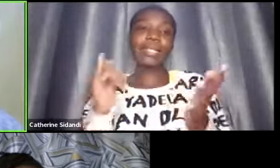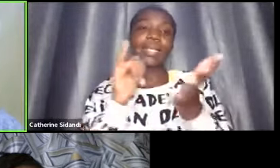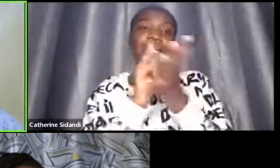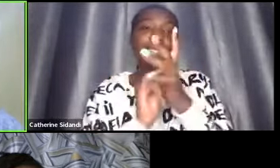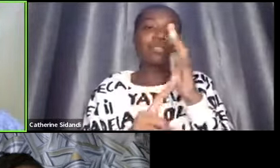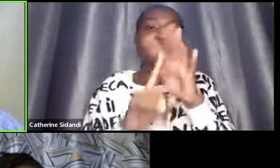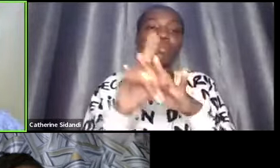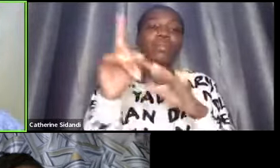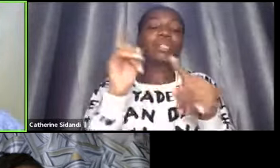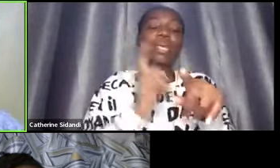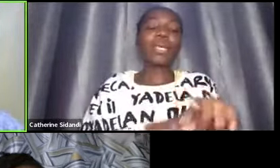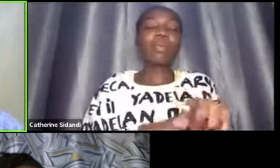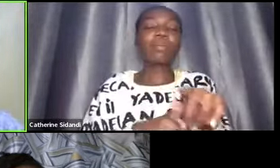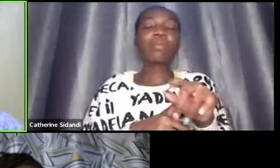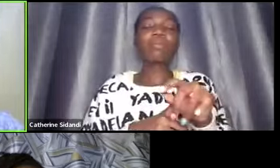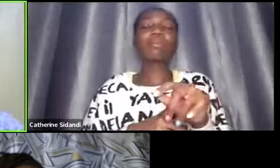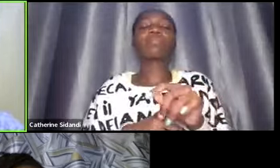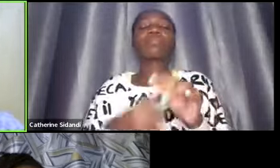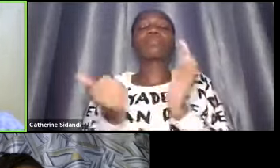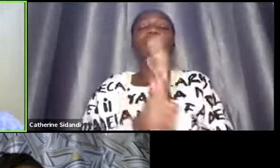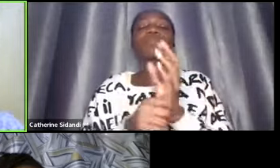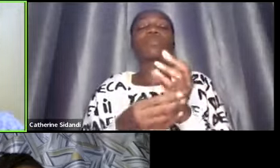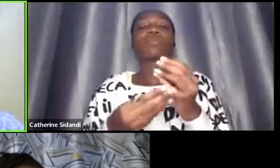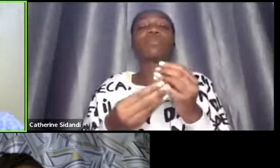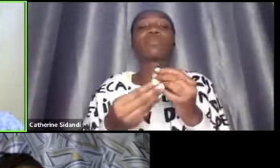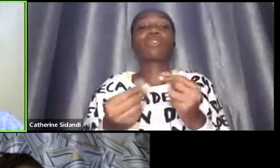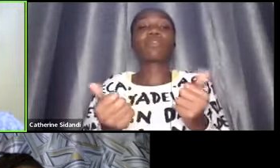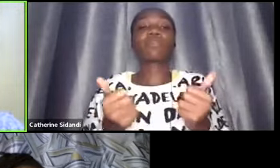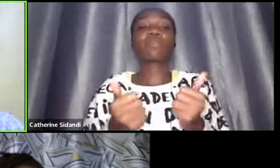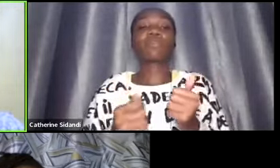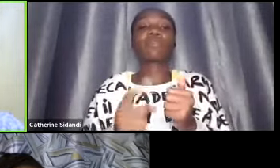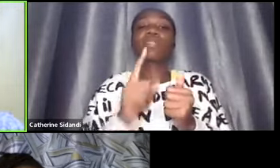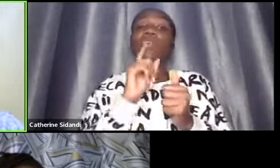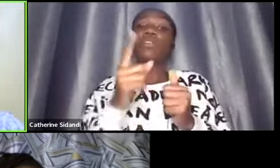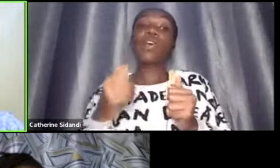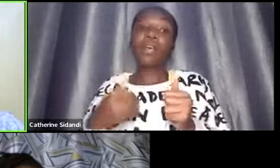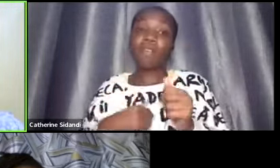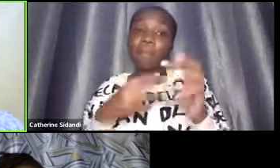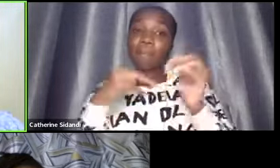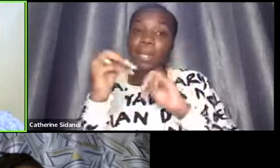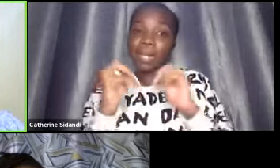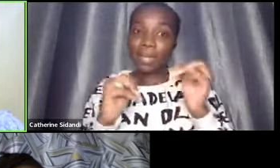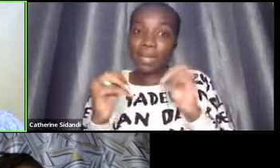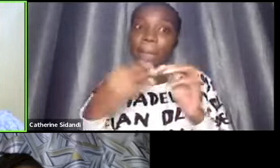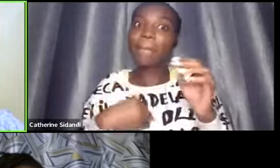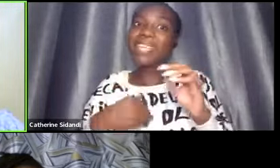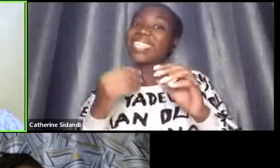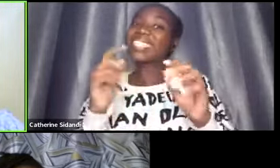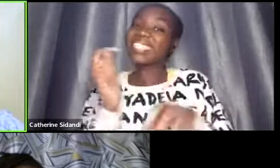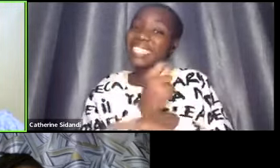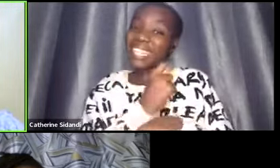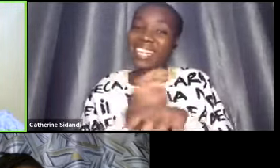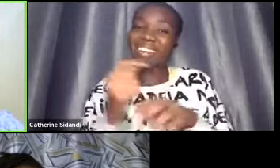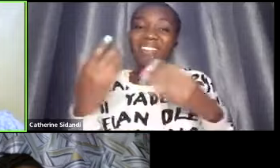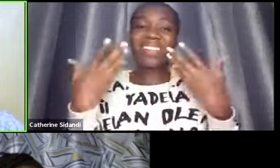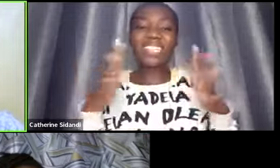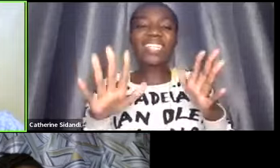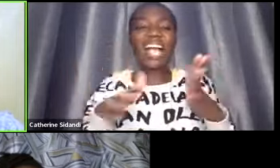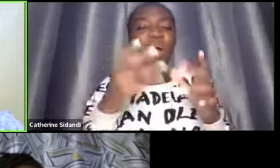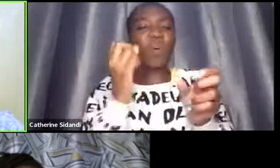conflict conversations. I've trained so many managers on how to deal with wild